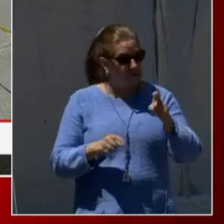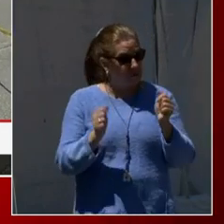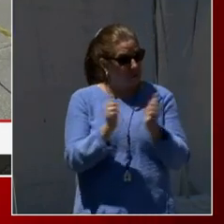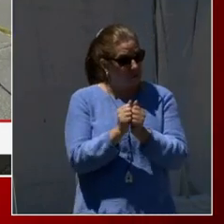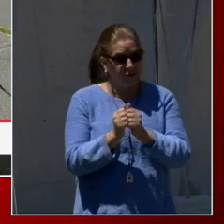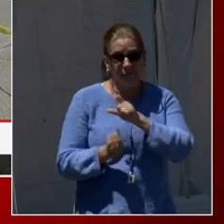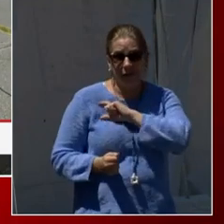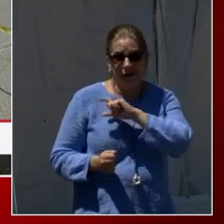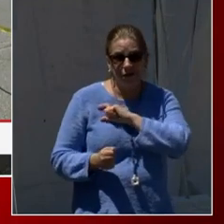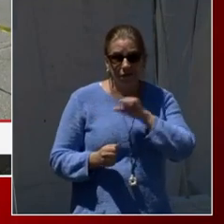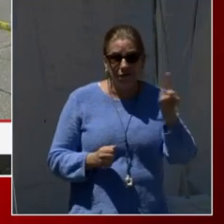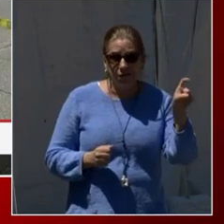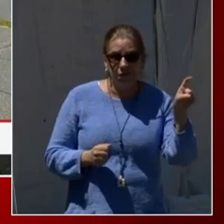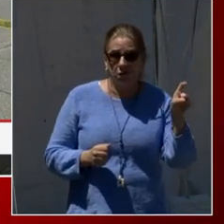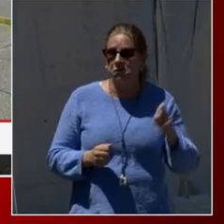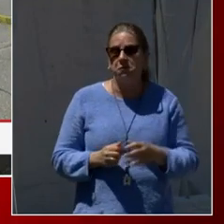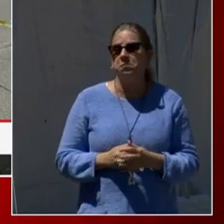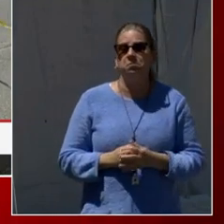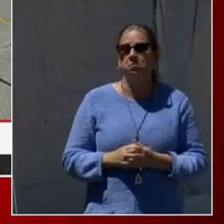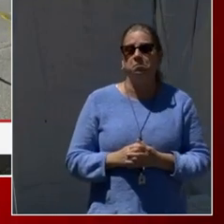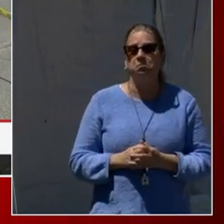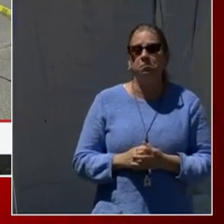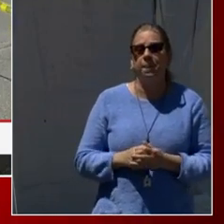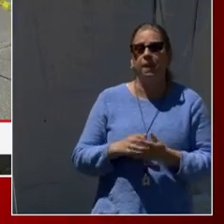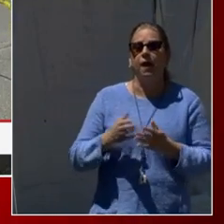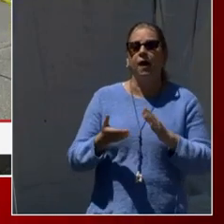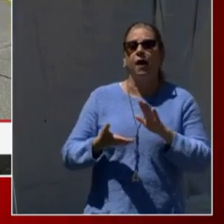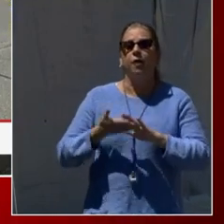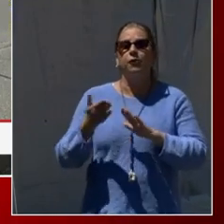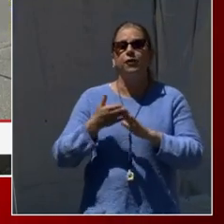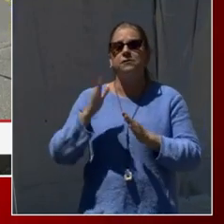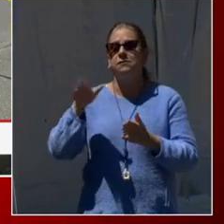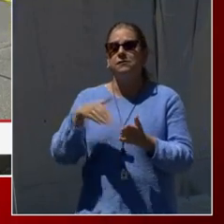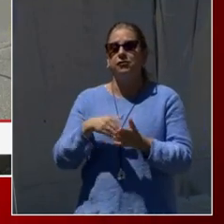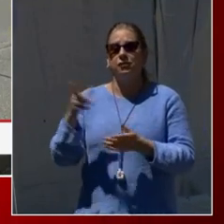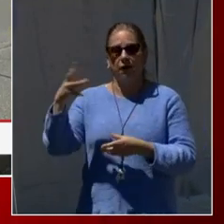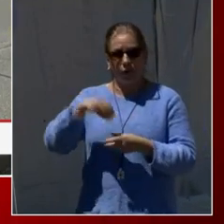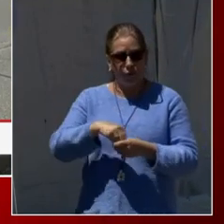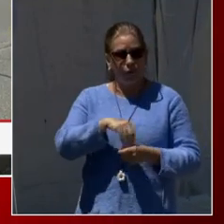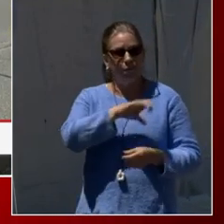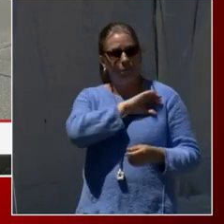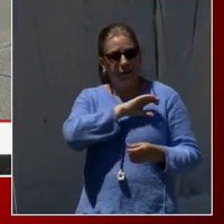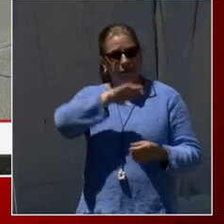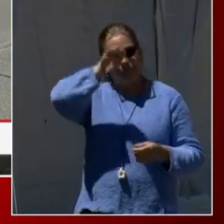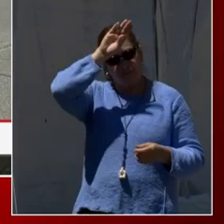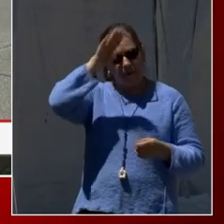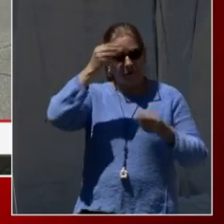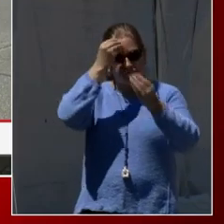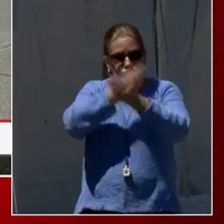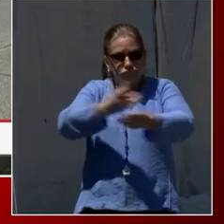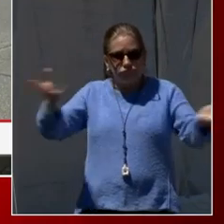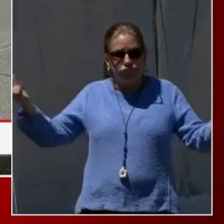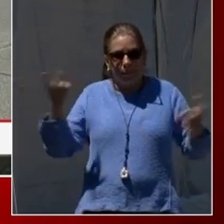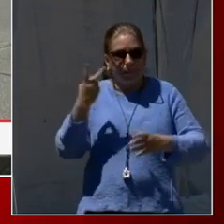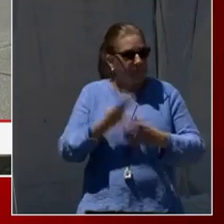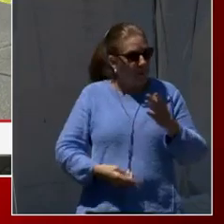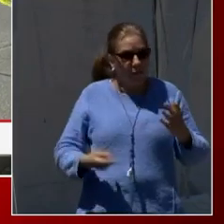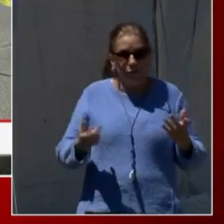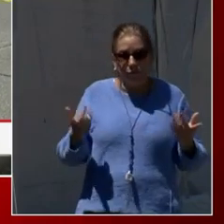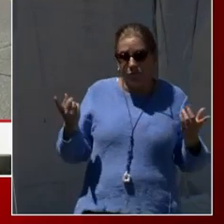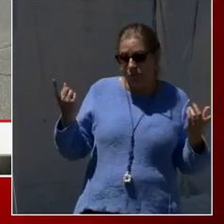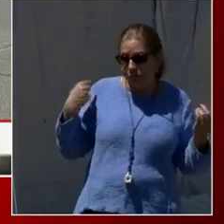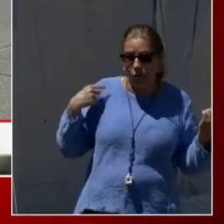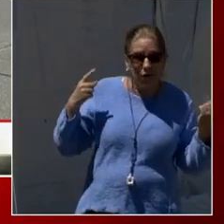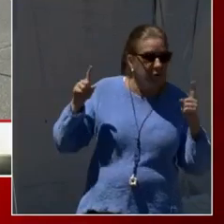embedded, we always asked the question, was the scene secure? And if it was not, then you waited for police before we staged outside that